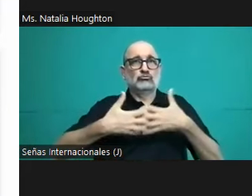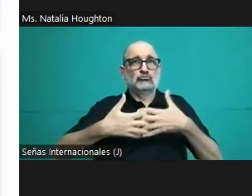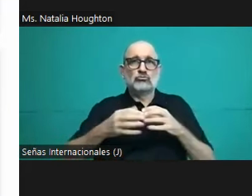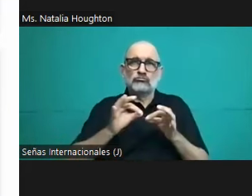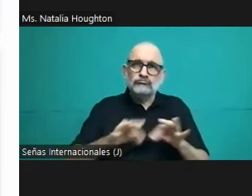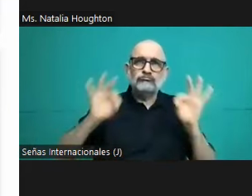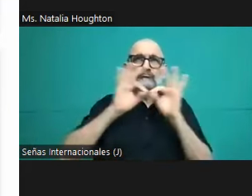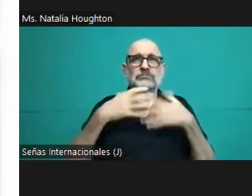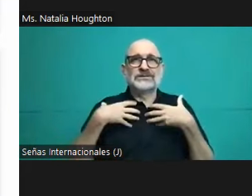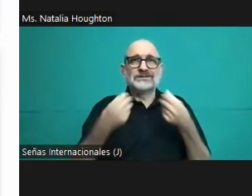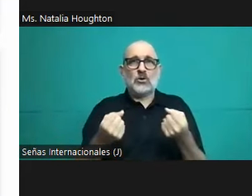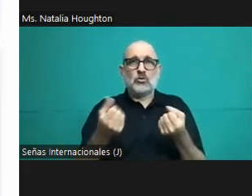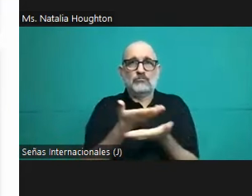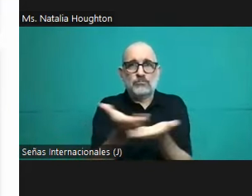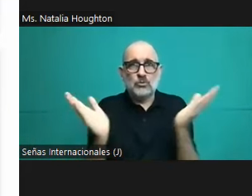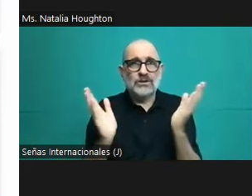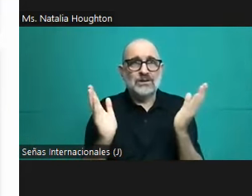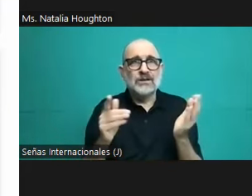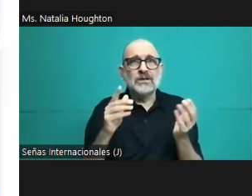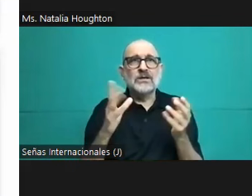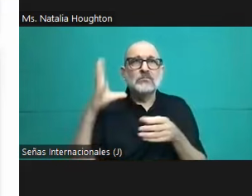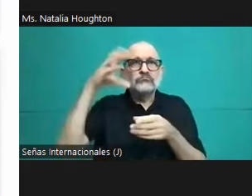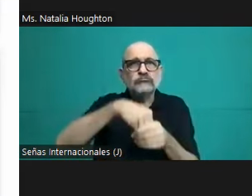last critical and essential being